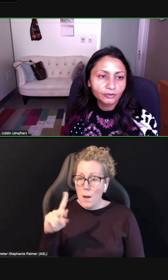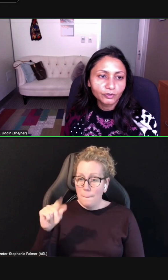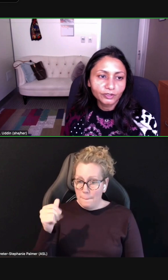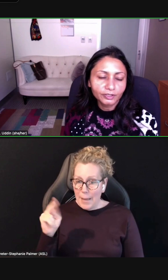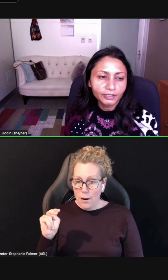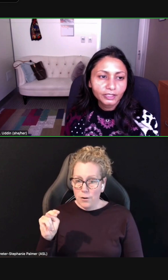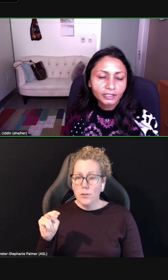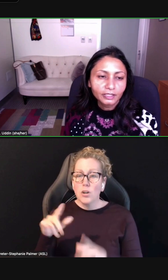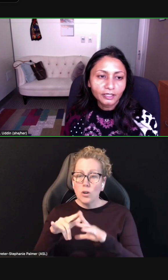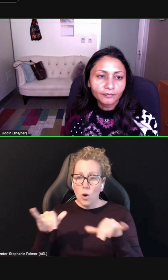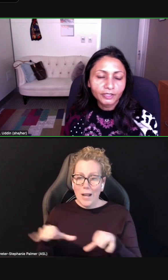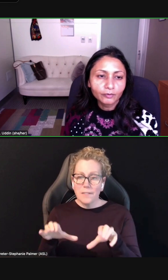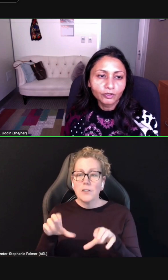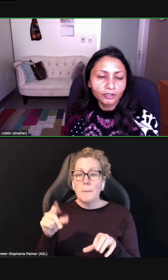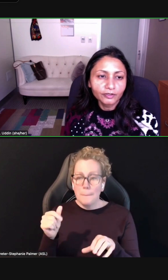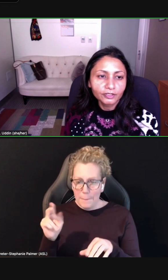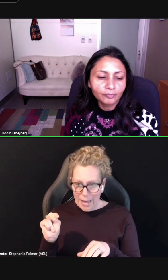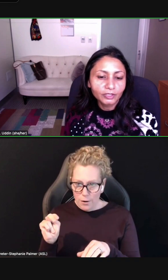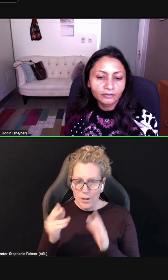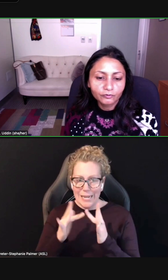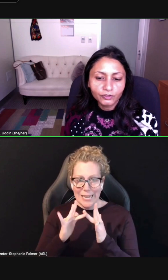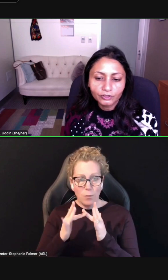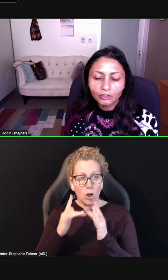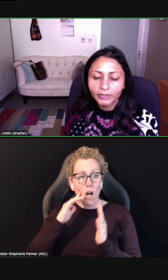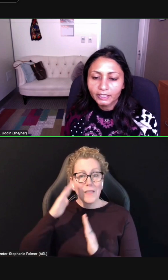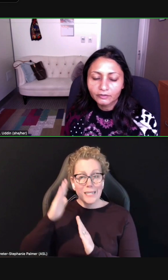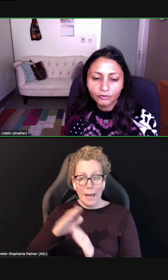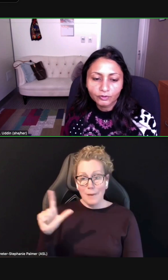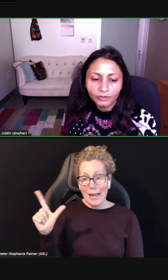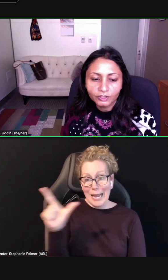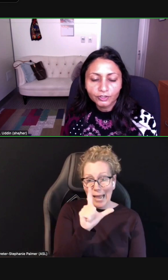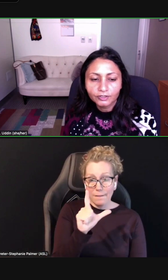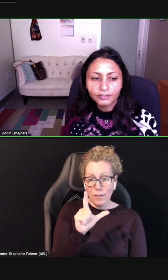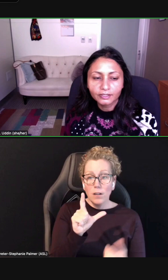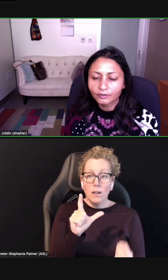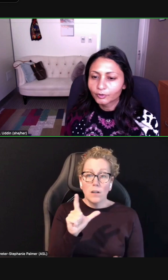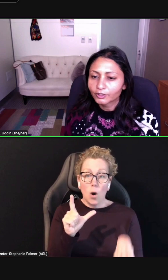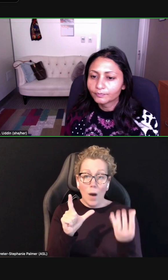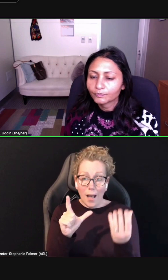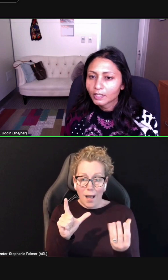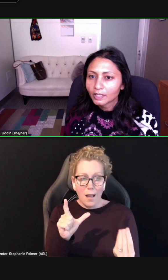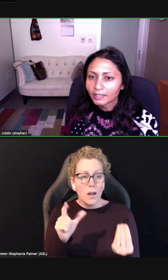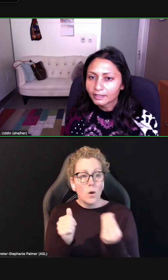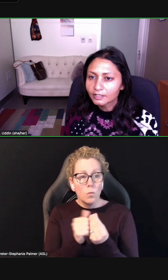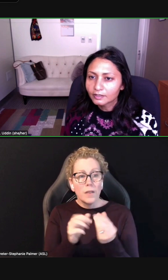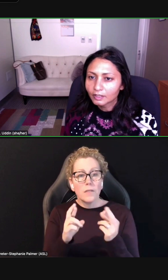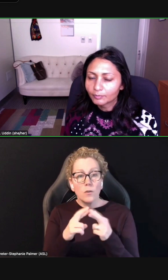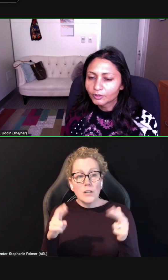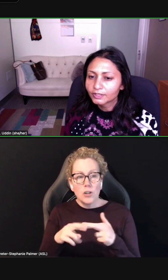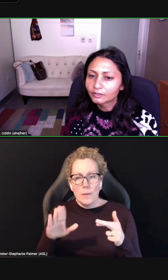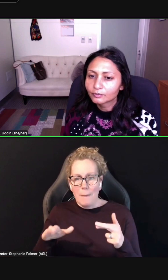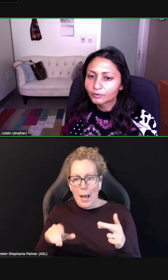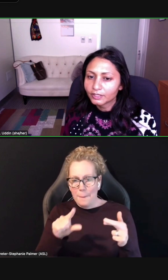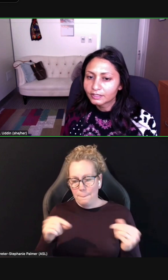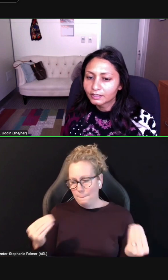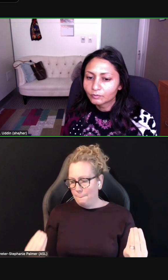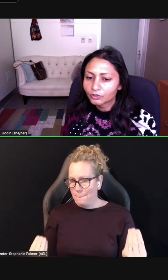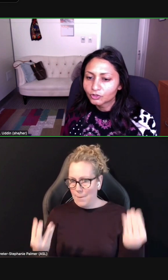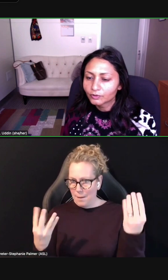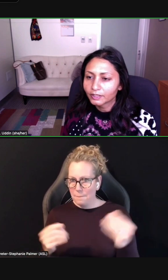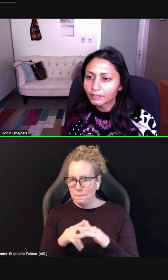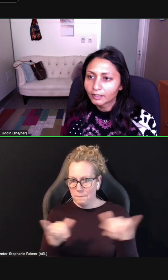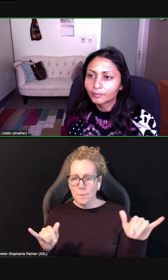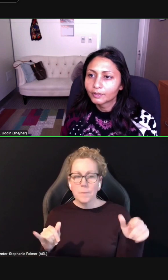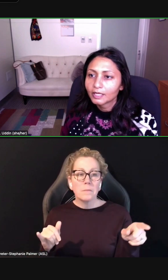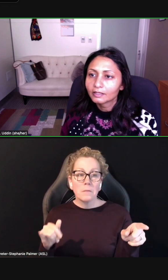co-activation pattern where the network on the top left was co-active with the regions you see on the bottom. And this particular brain state